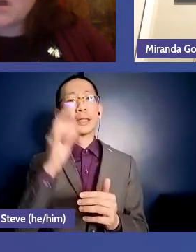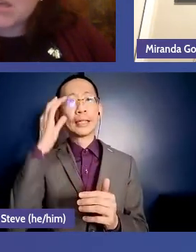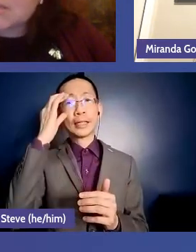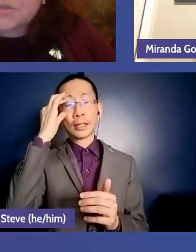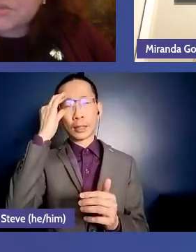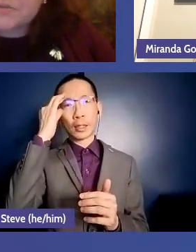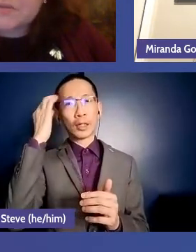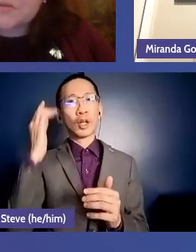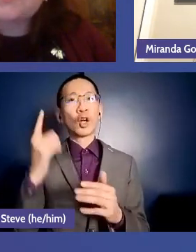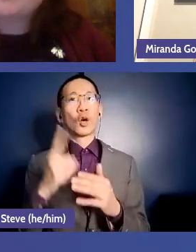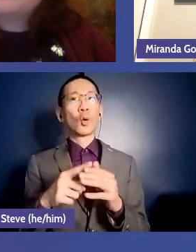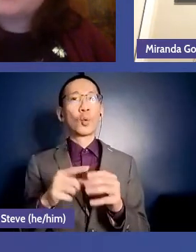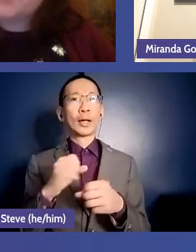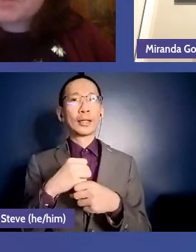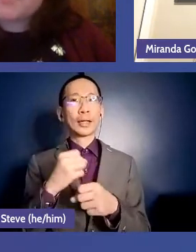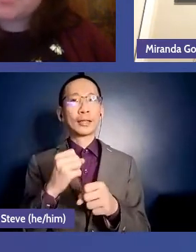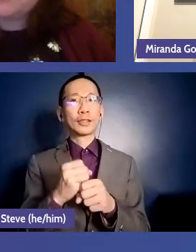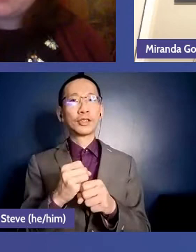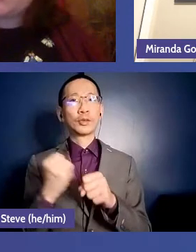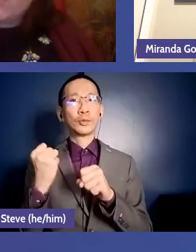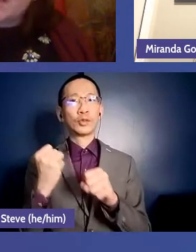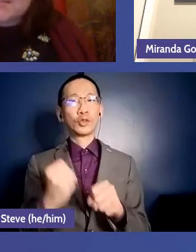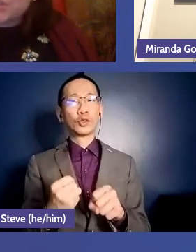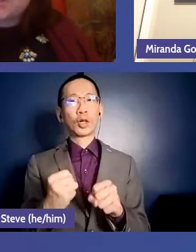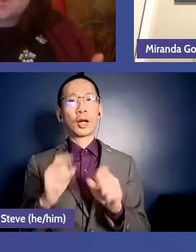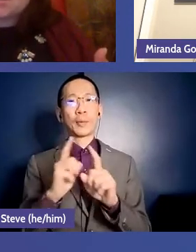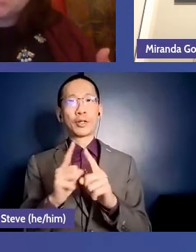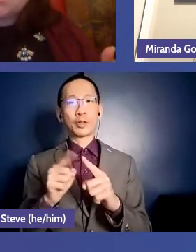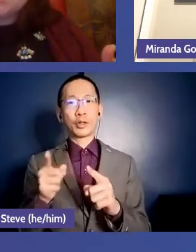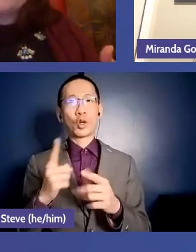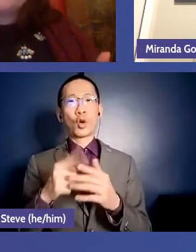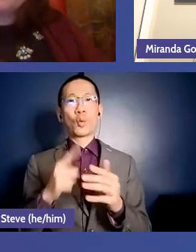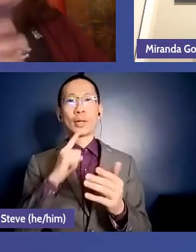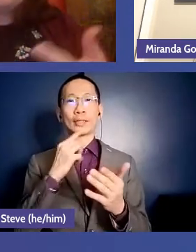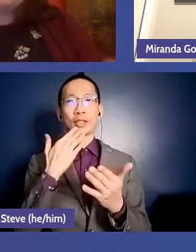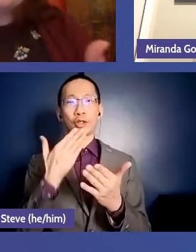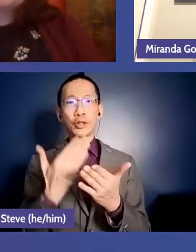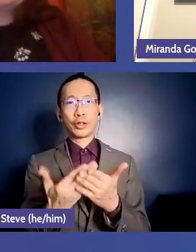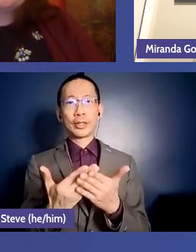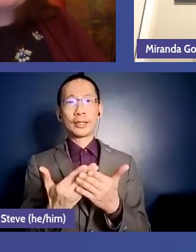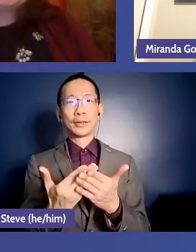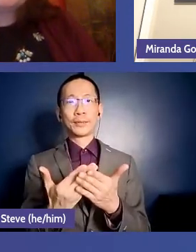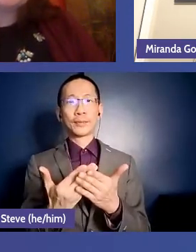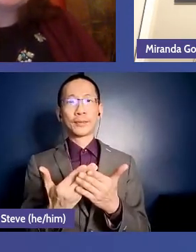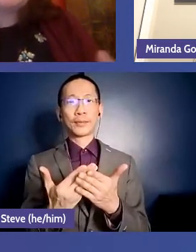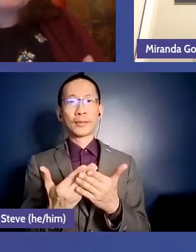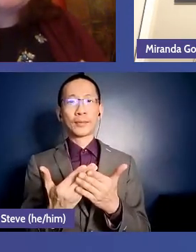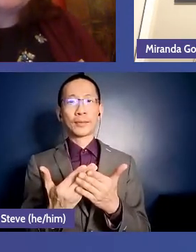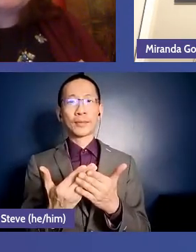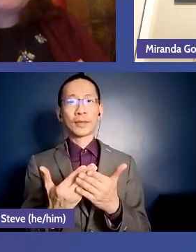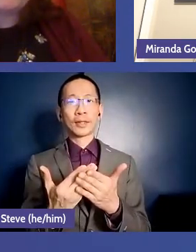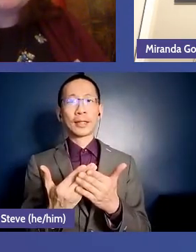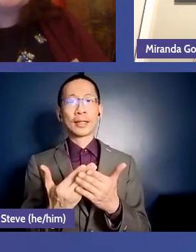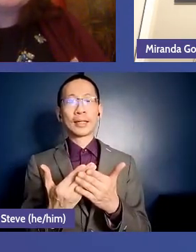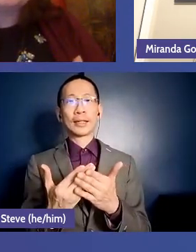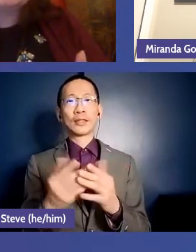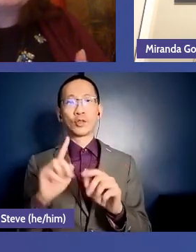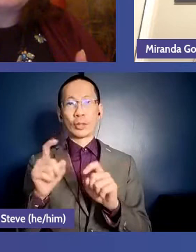what constitutes strong mentorship to you? And like, what is a good, if you know, this is a question for all of you,